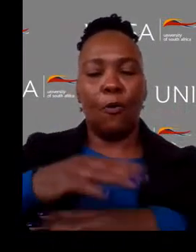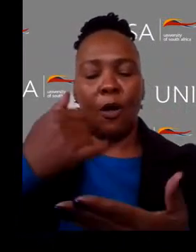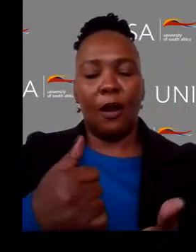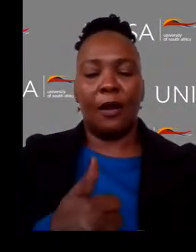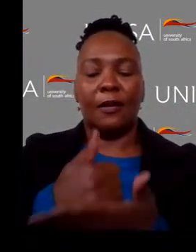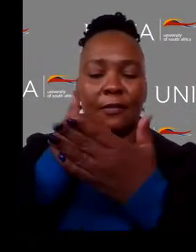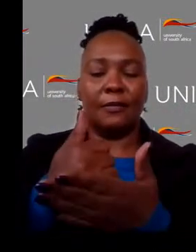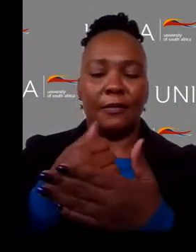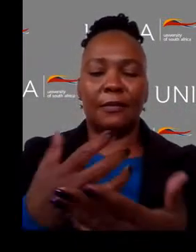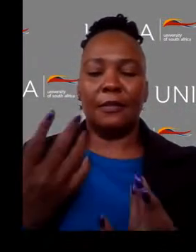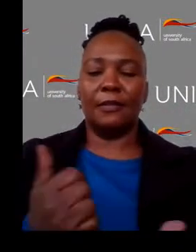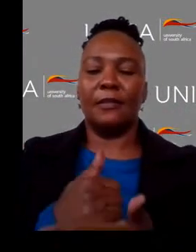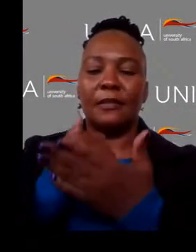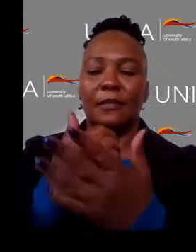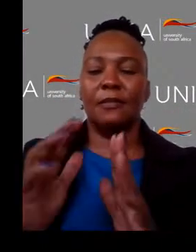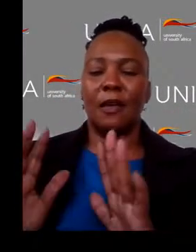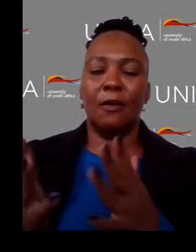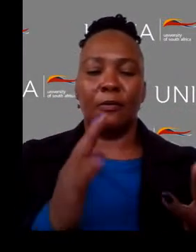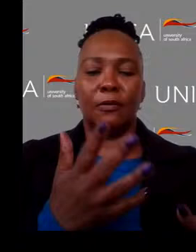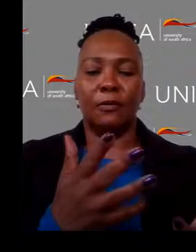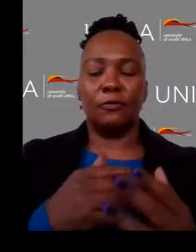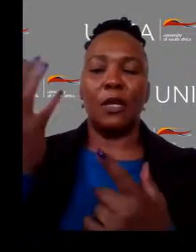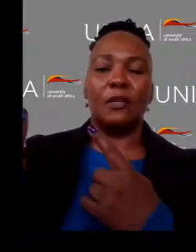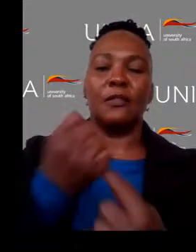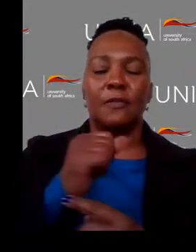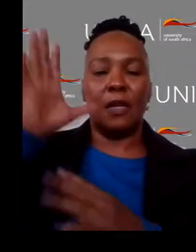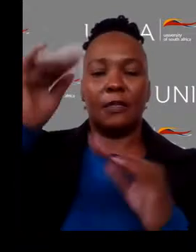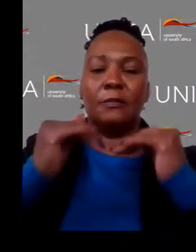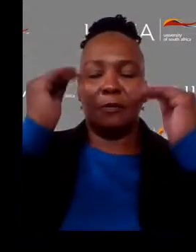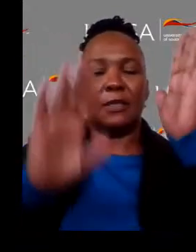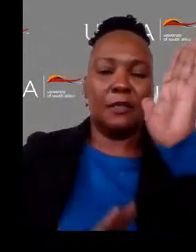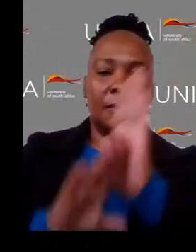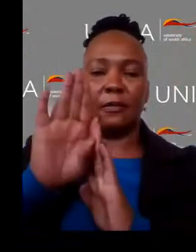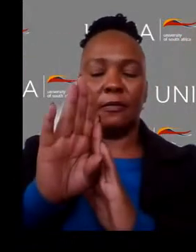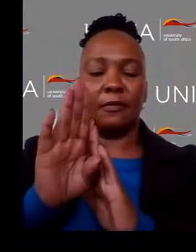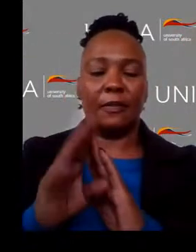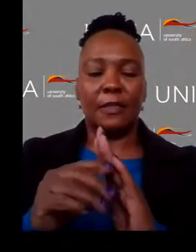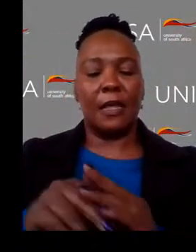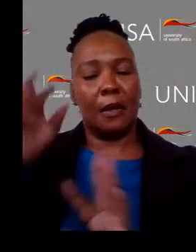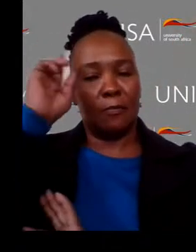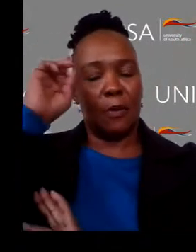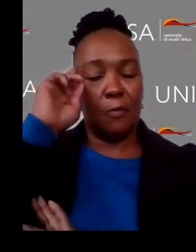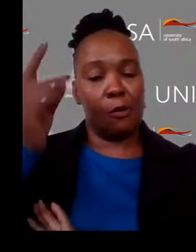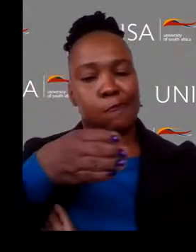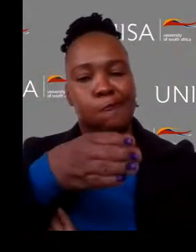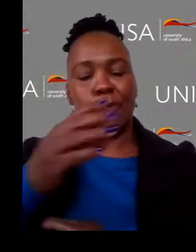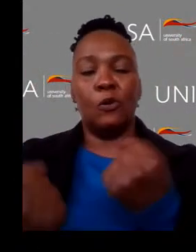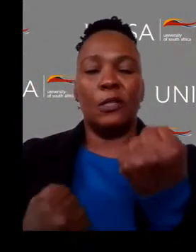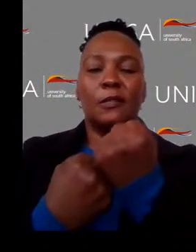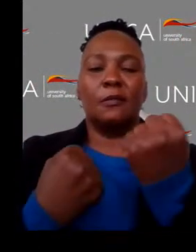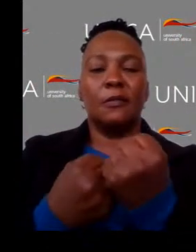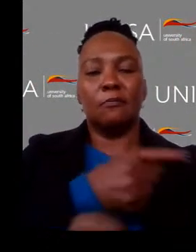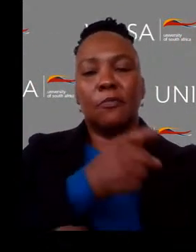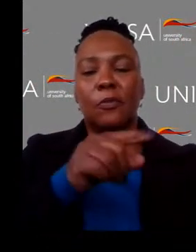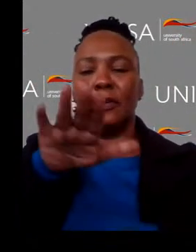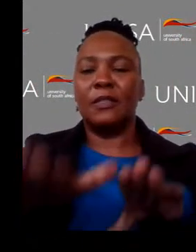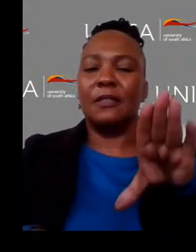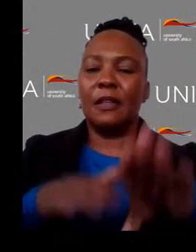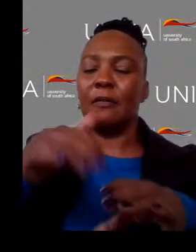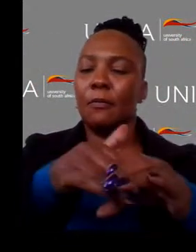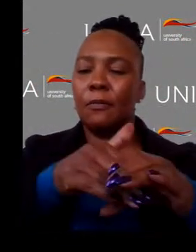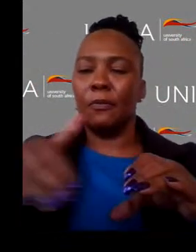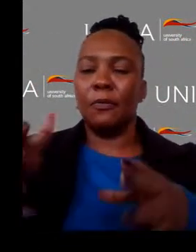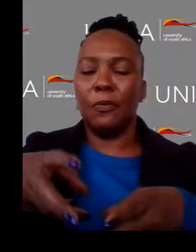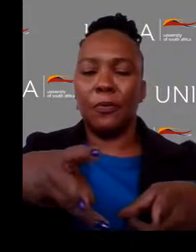can help you achieve academic success. Remember, we are here to support you every step of the way,